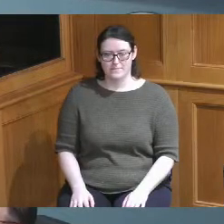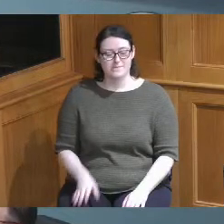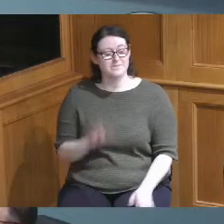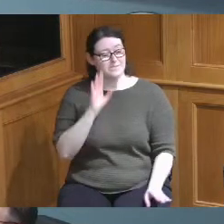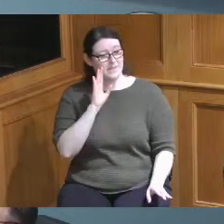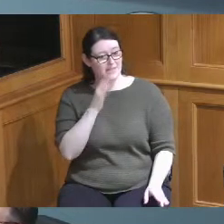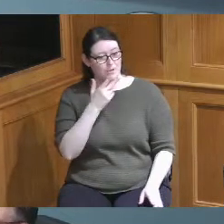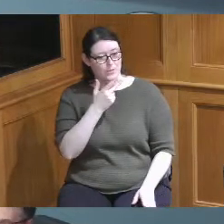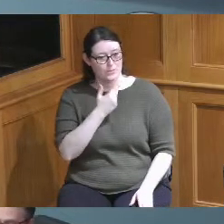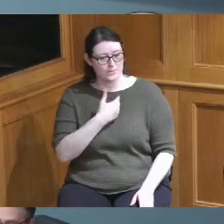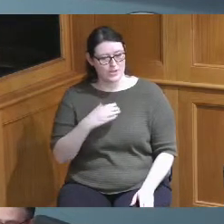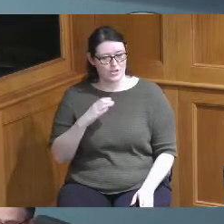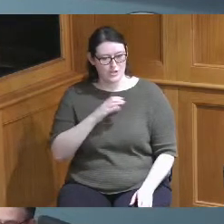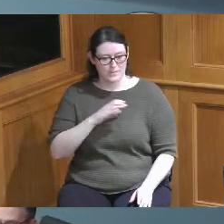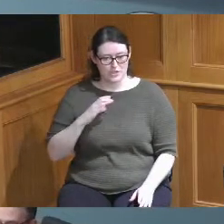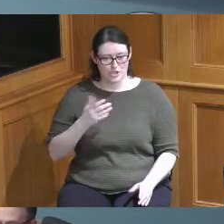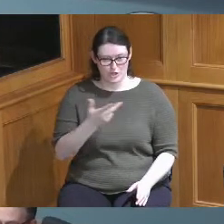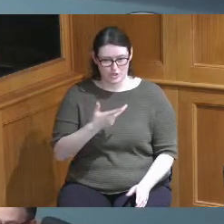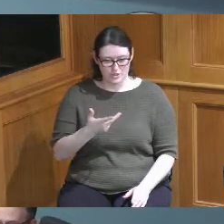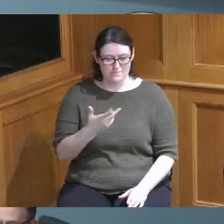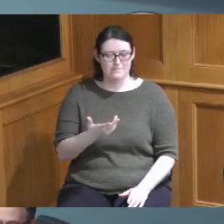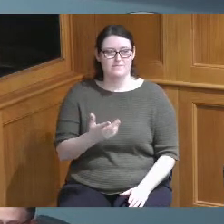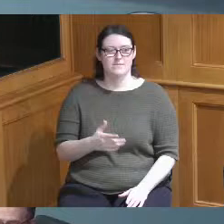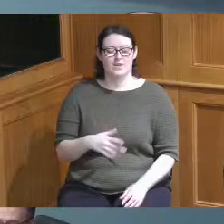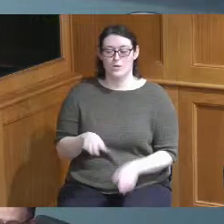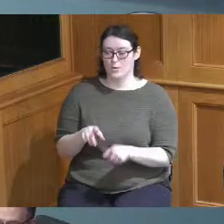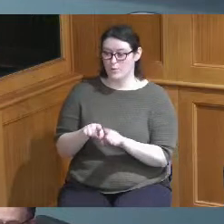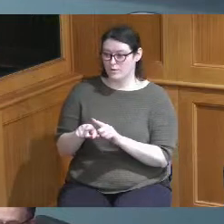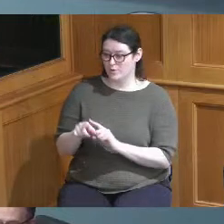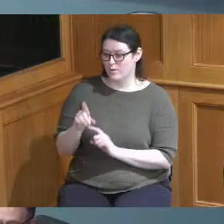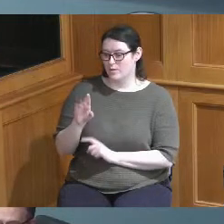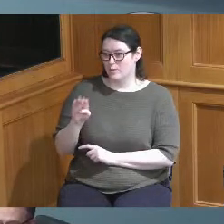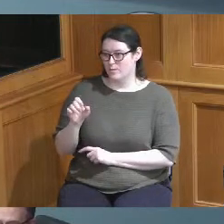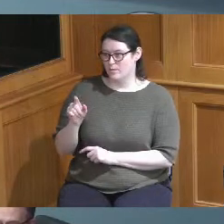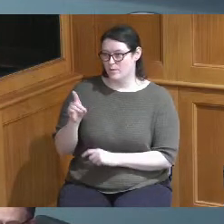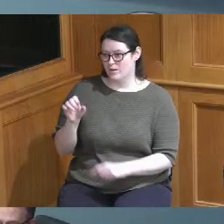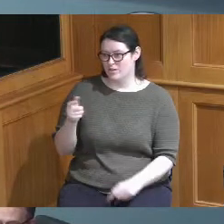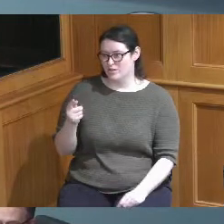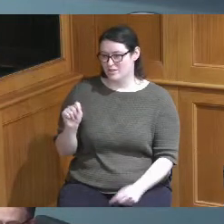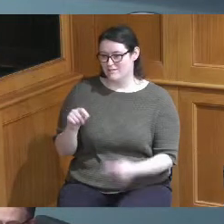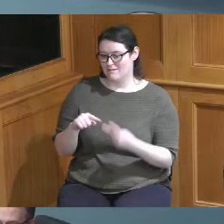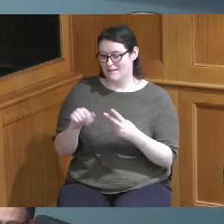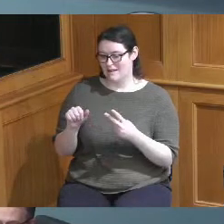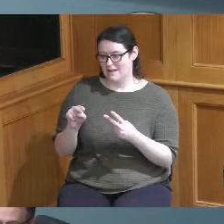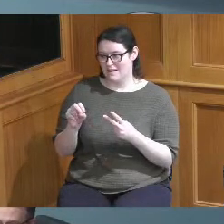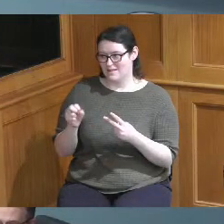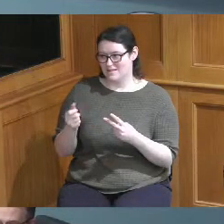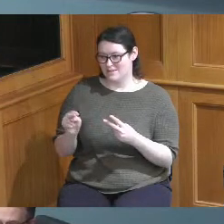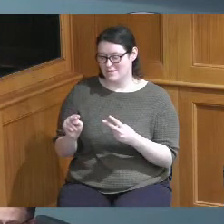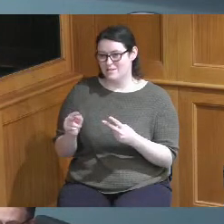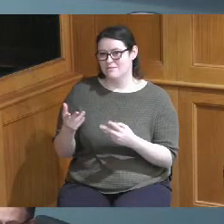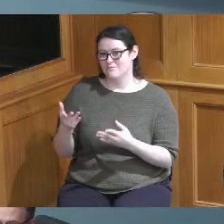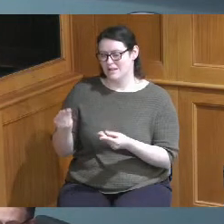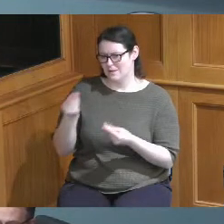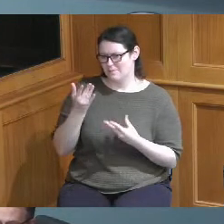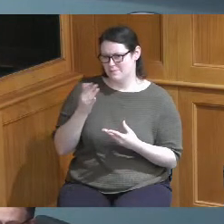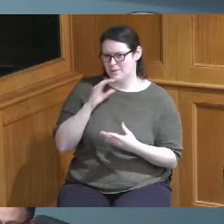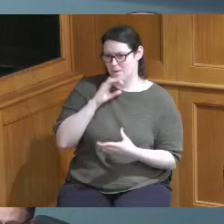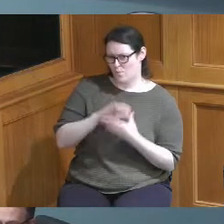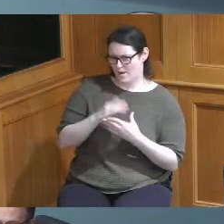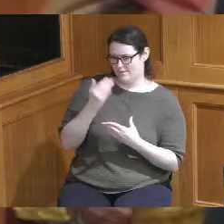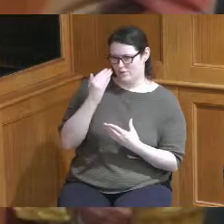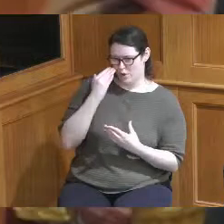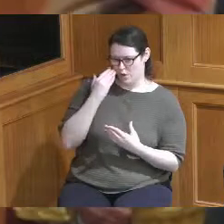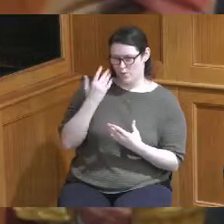Thank you, Commissioners, for hearing me today. I'd also like to thank Bridget Doherty and Anson Turley for providing me and my wife with information, allowing me to